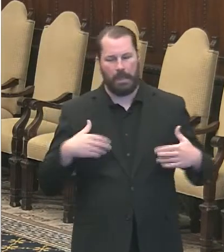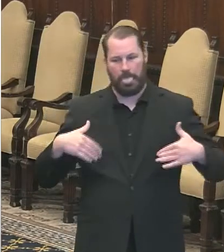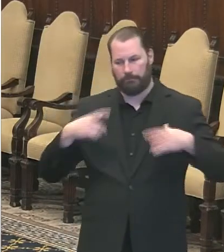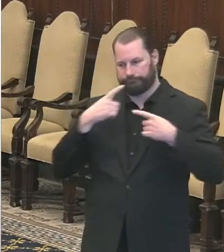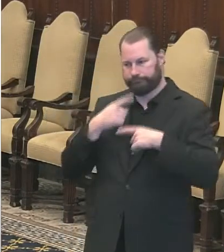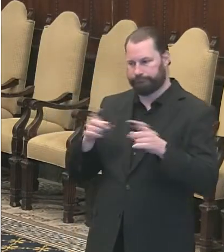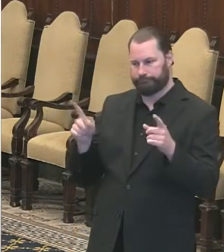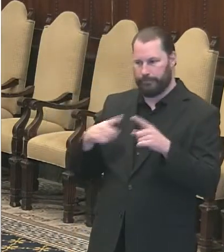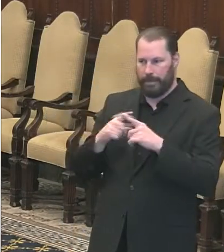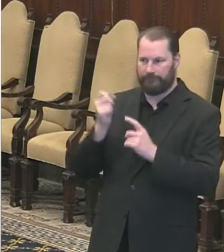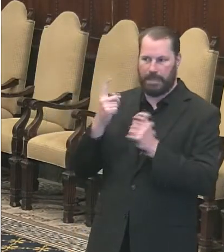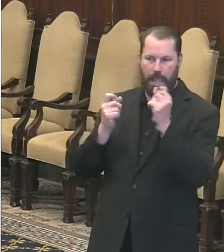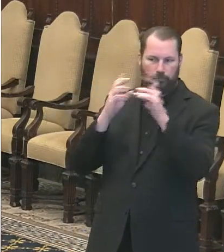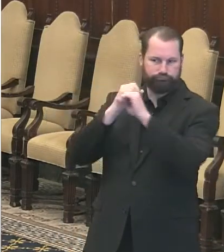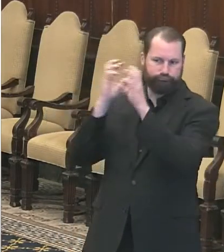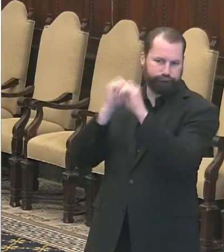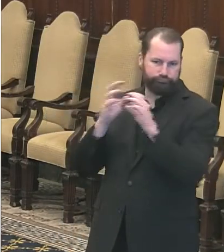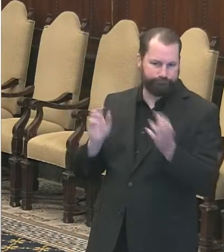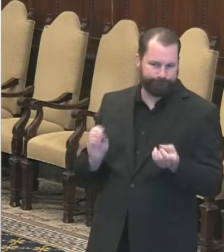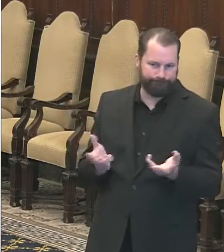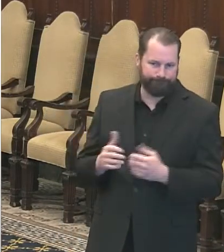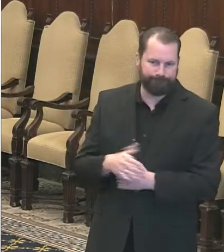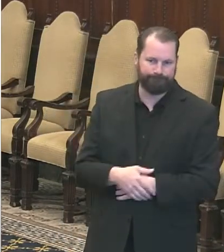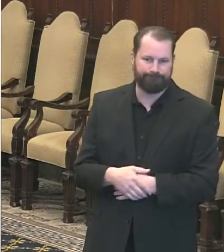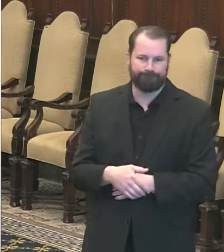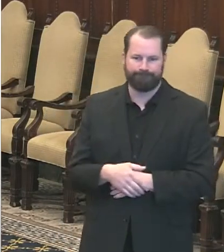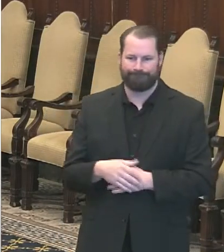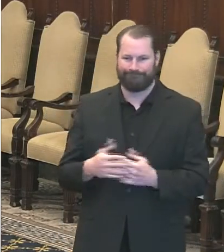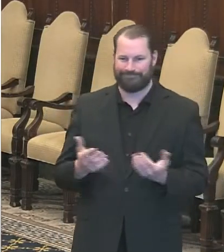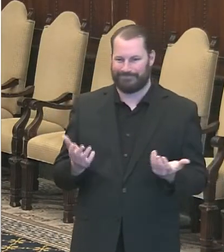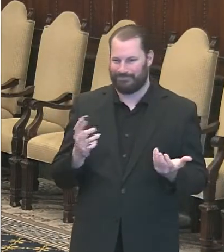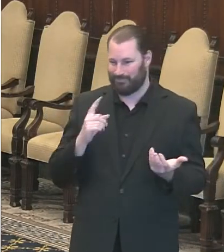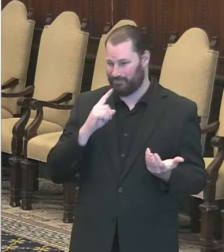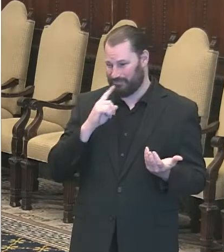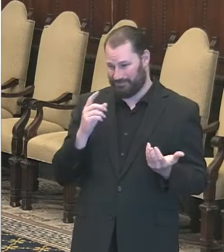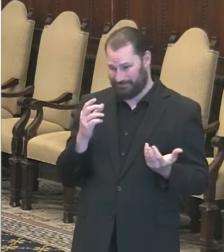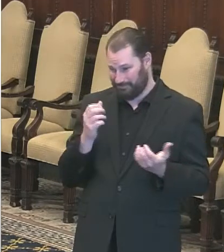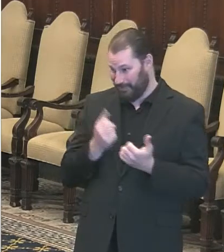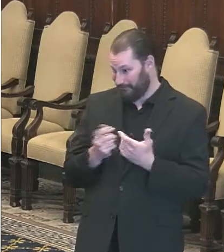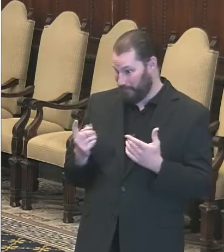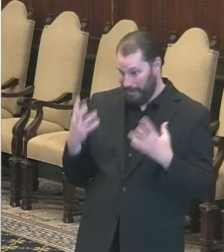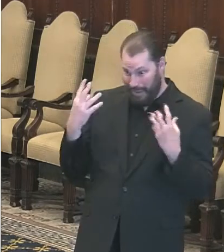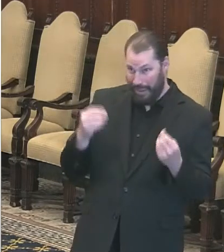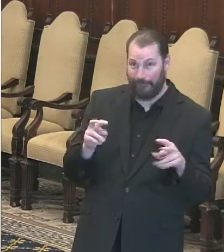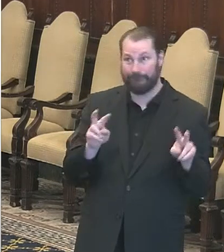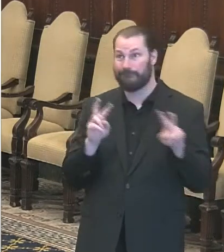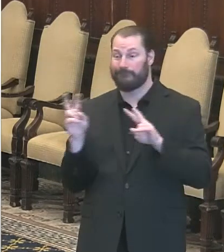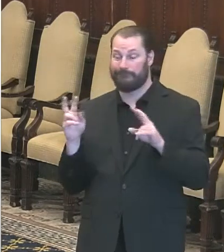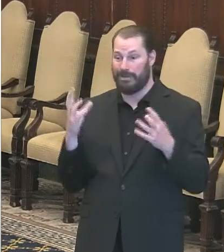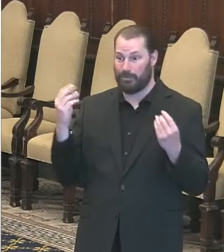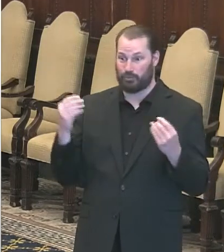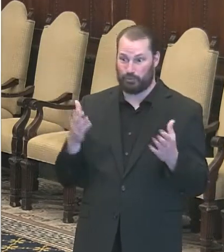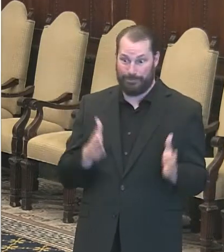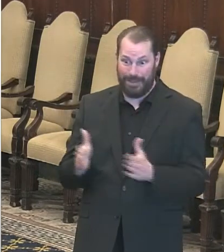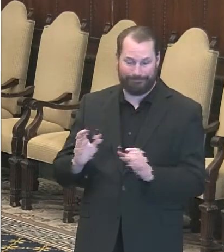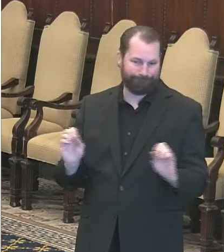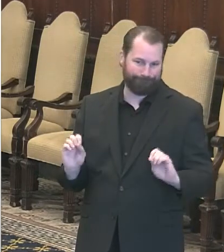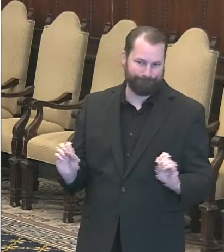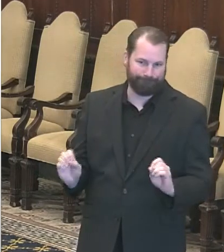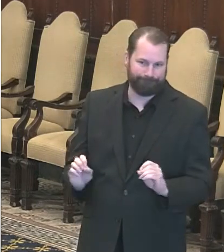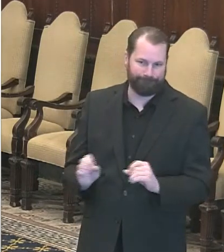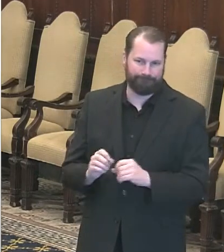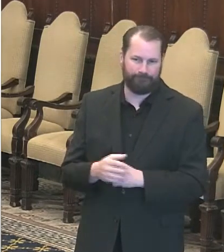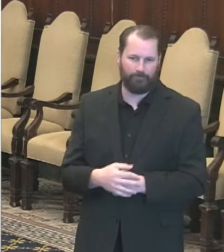an outdoor location for people to gather. And one last question for you, sir. I'm curious, how do you think that this announcement affects morale in the